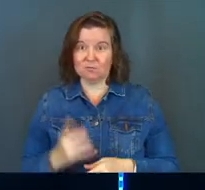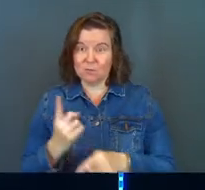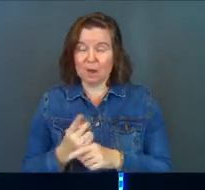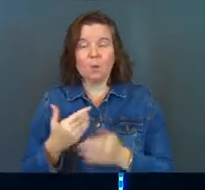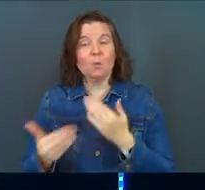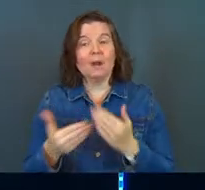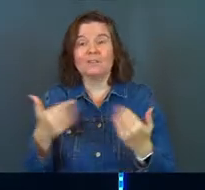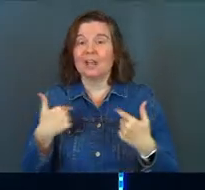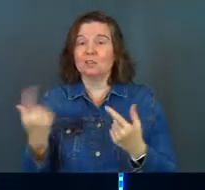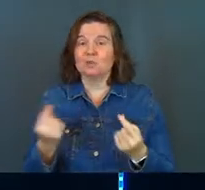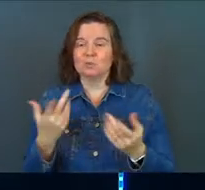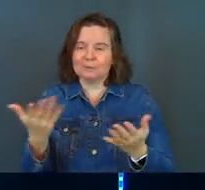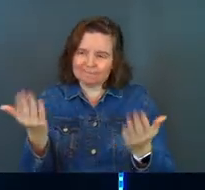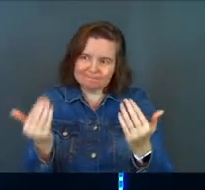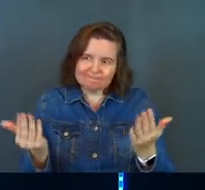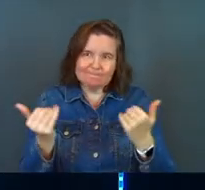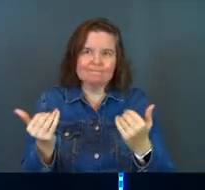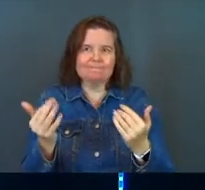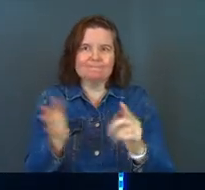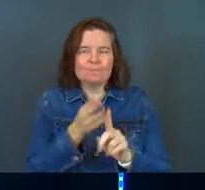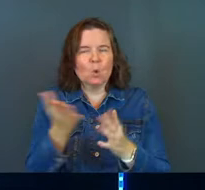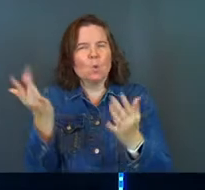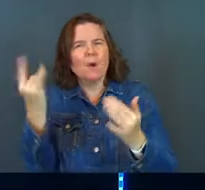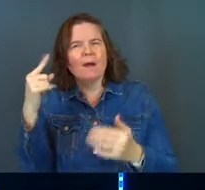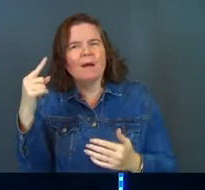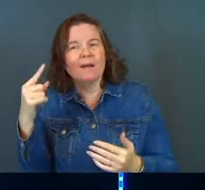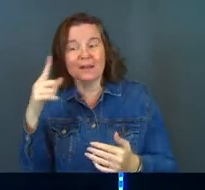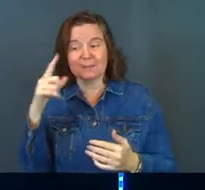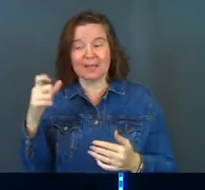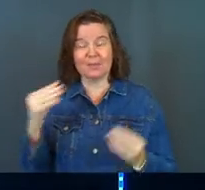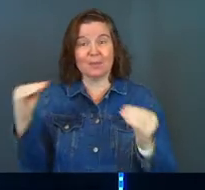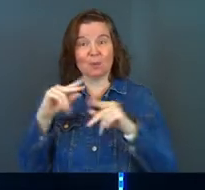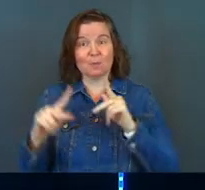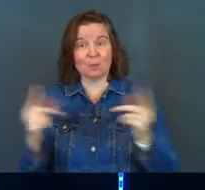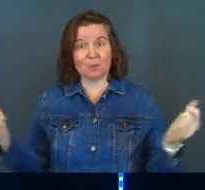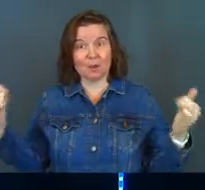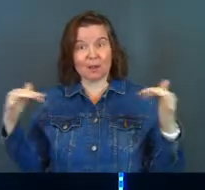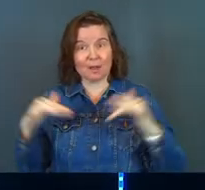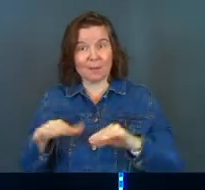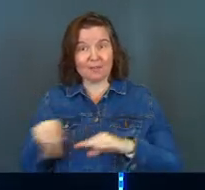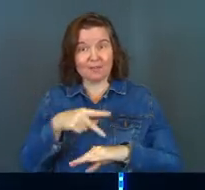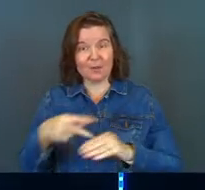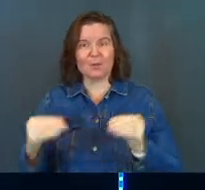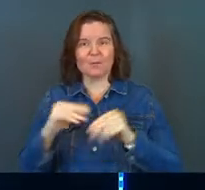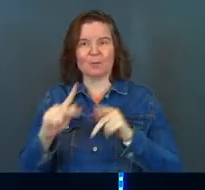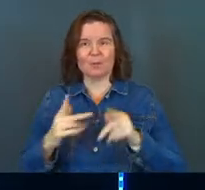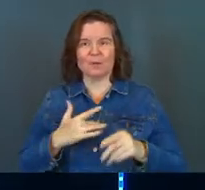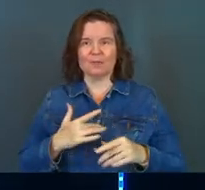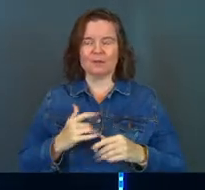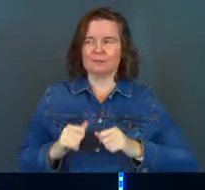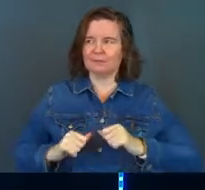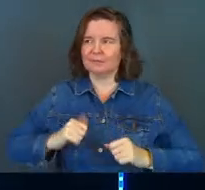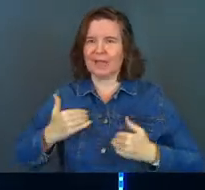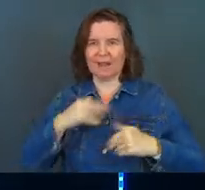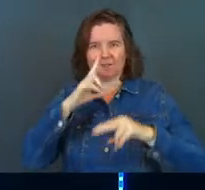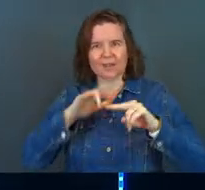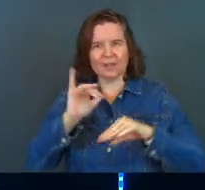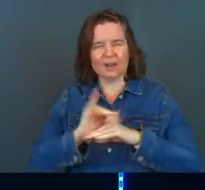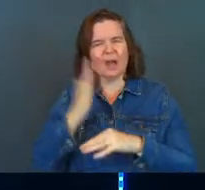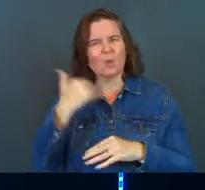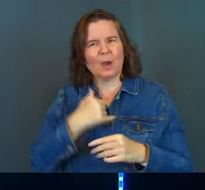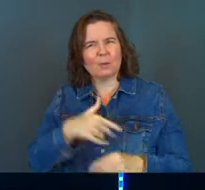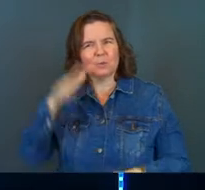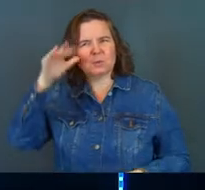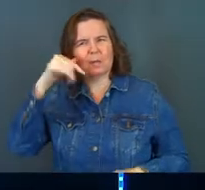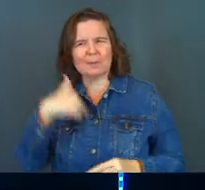Right? Whatever he's got to do just to get people on the dance floor. Why? Because the more people come onto the dance floor, the more people are going to have fun that night. And why are we